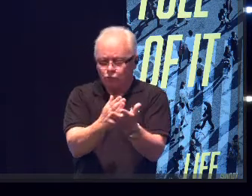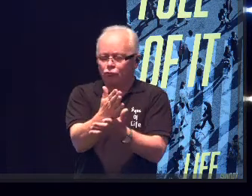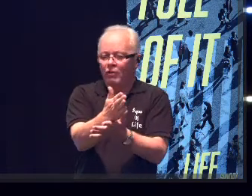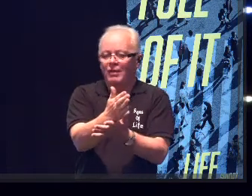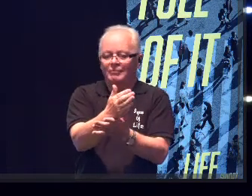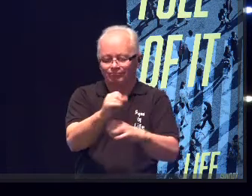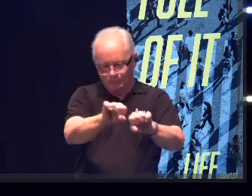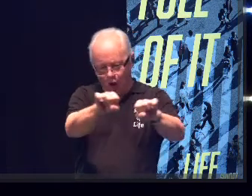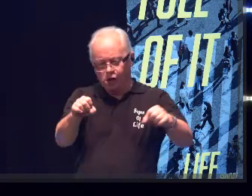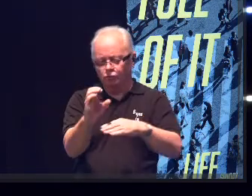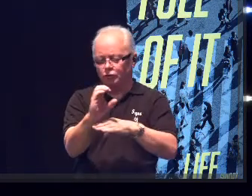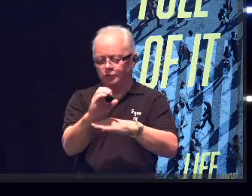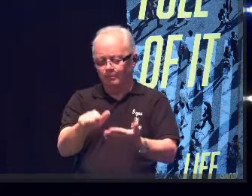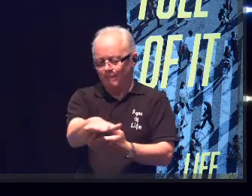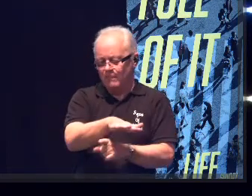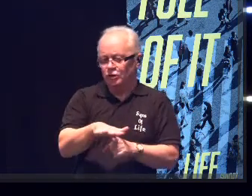is our position.